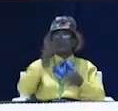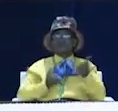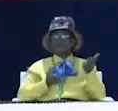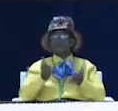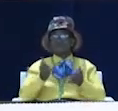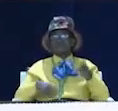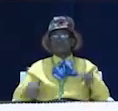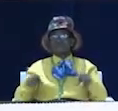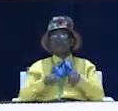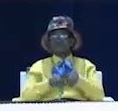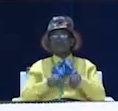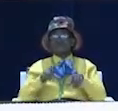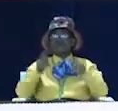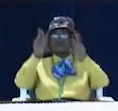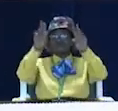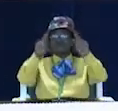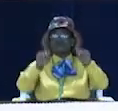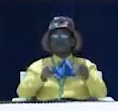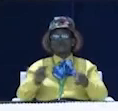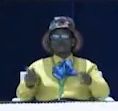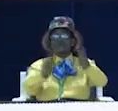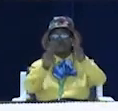There's no way I can do that